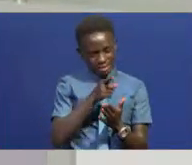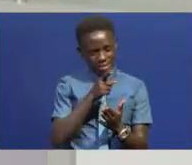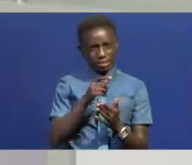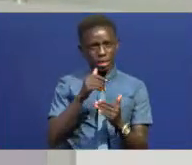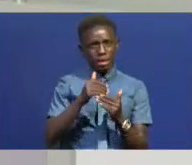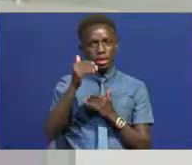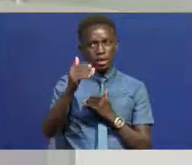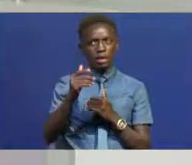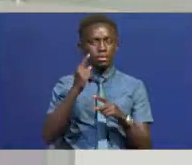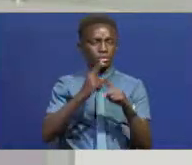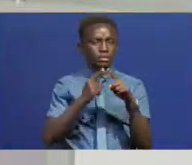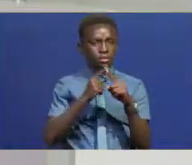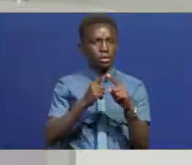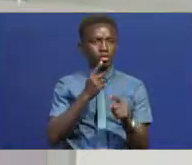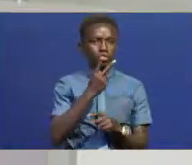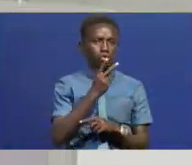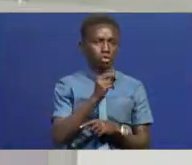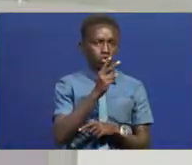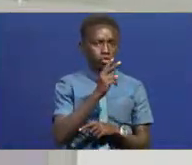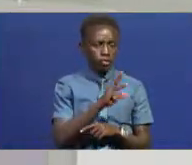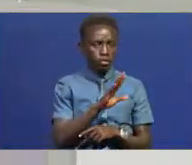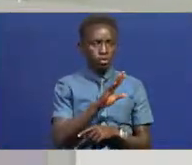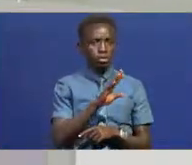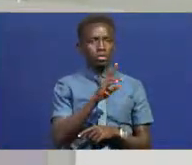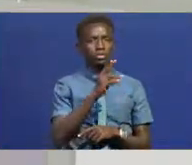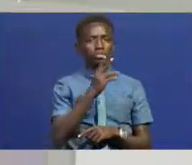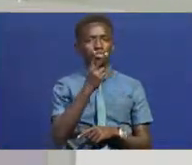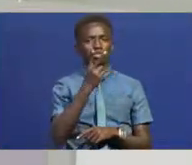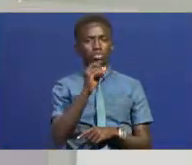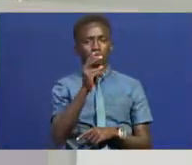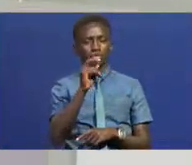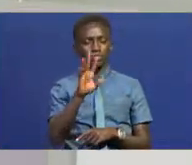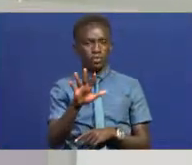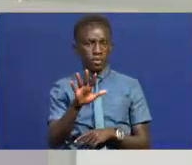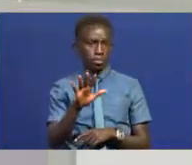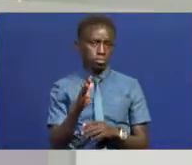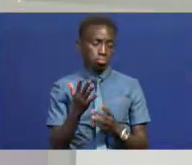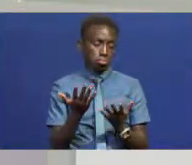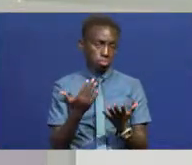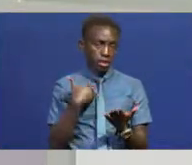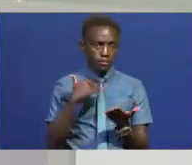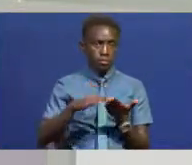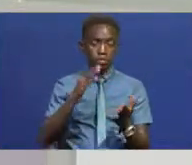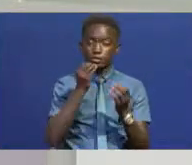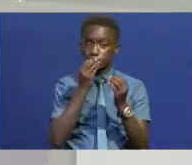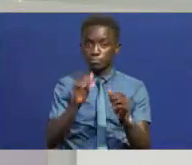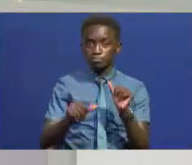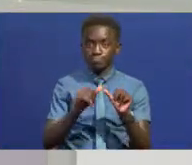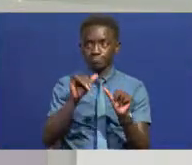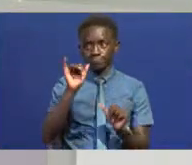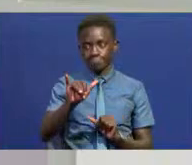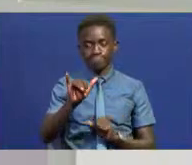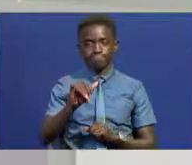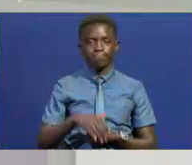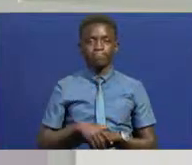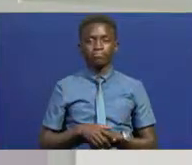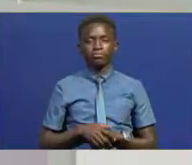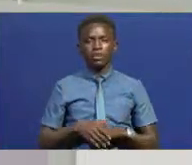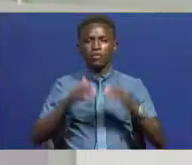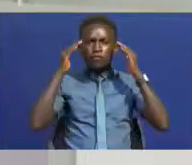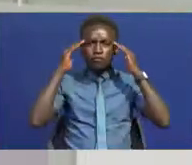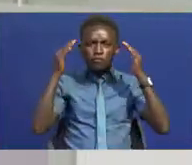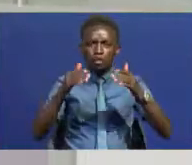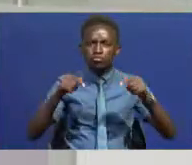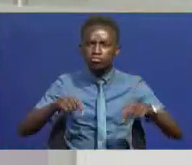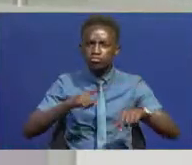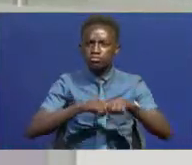Mm-hmm. The ripple effect may be the high cost of insurance premiums. Absolutely. Now, focus tonight on Prime Edition. We'll be speaking